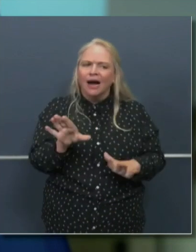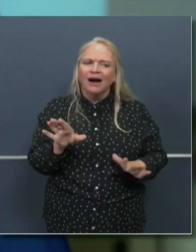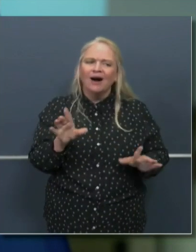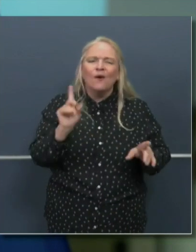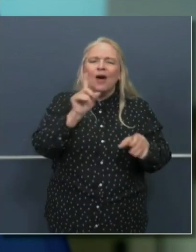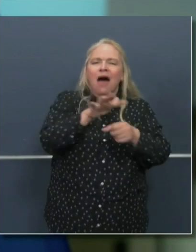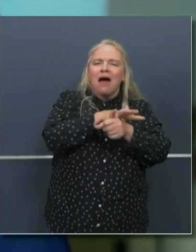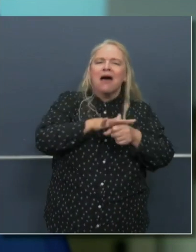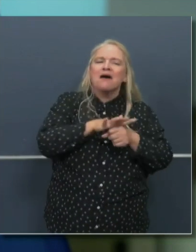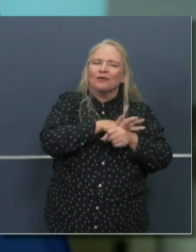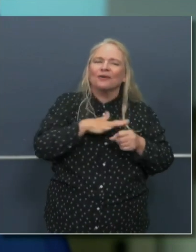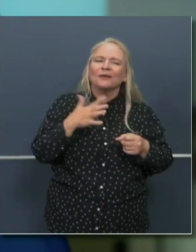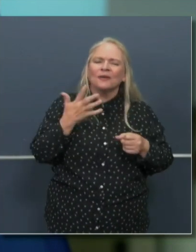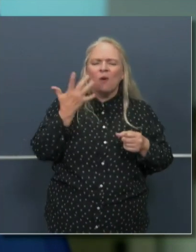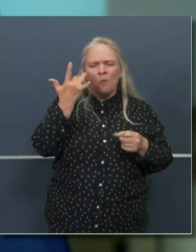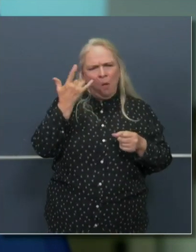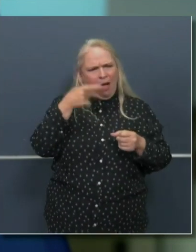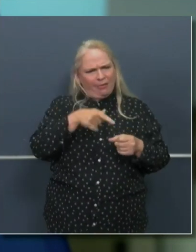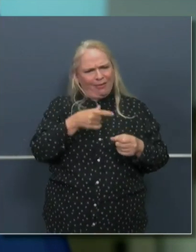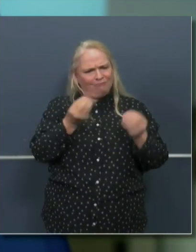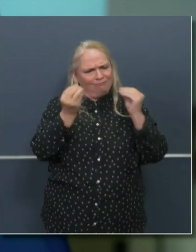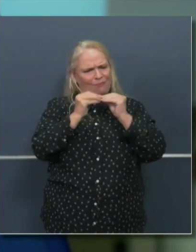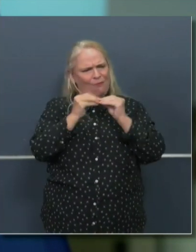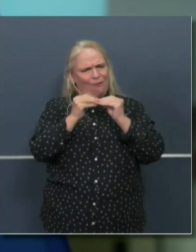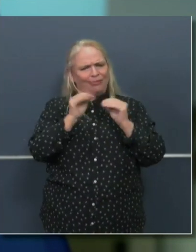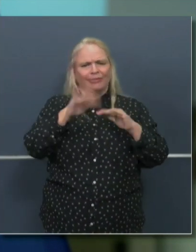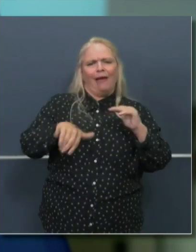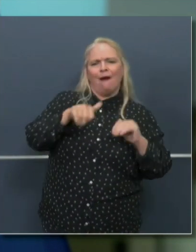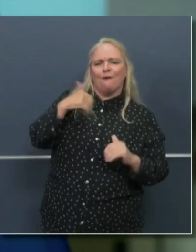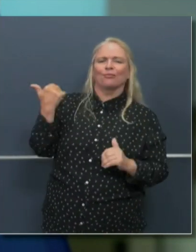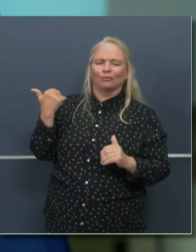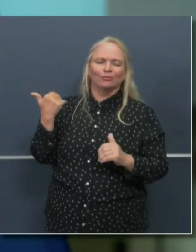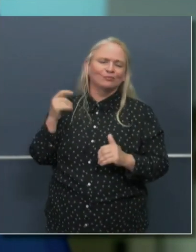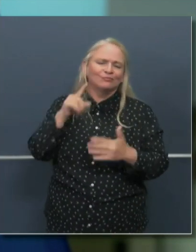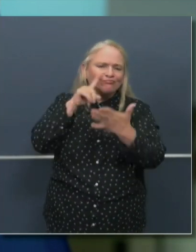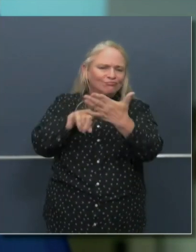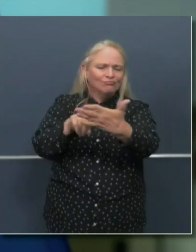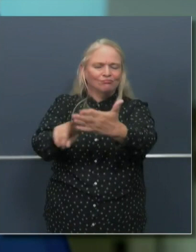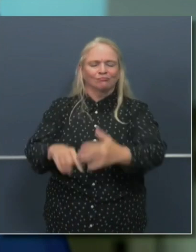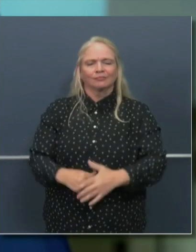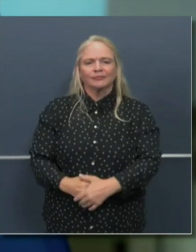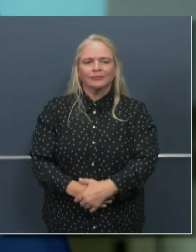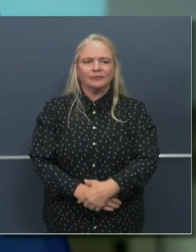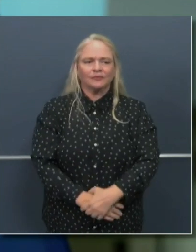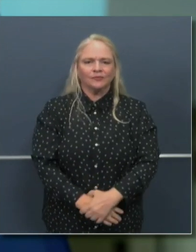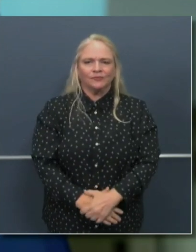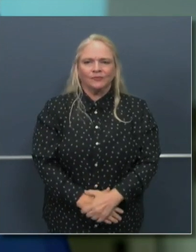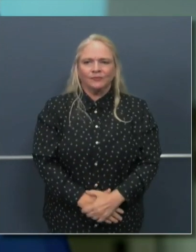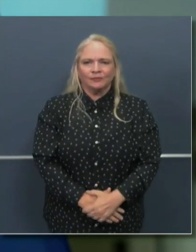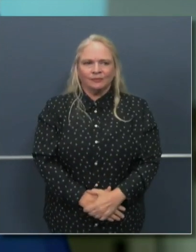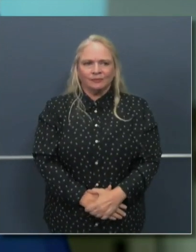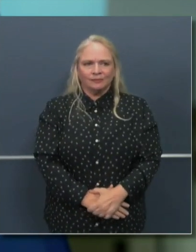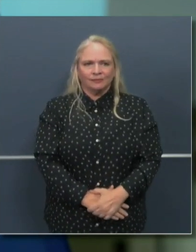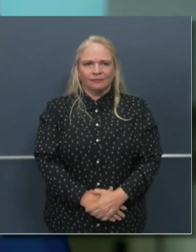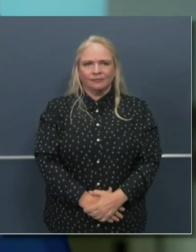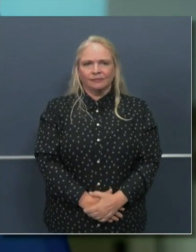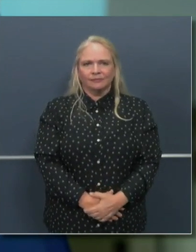we think are the most contributory in terms of the increases that we're experiencing. Baker, Bloomberg News.